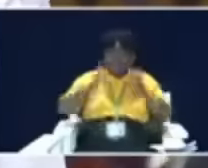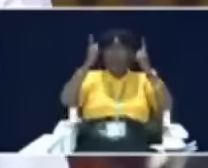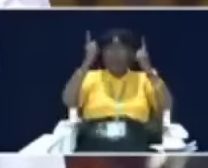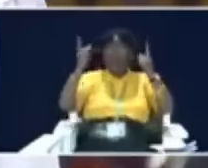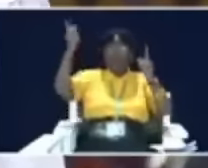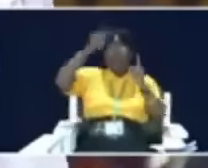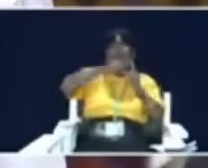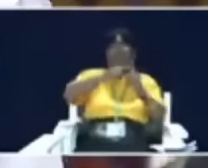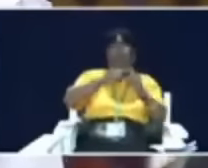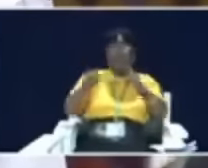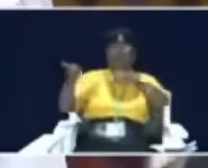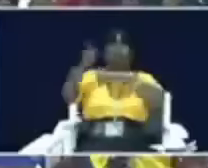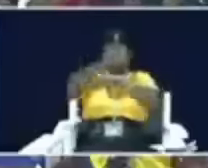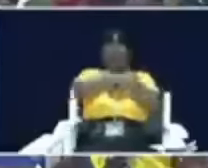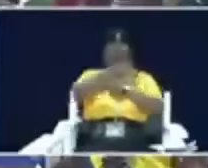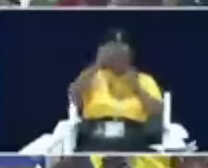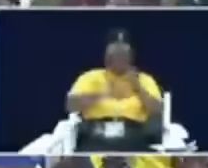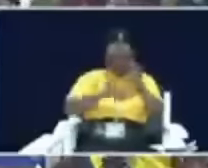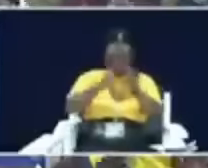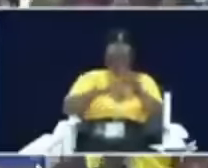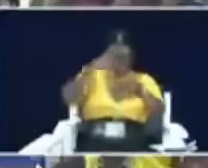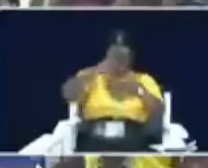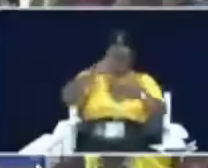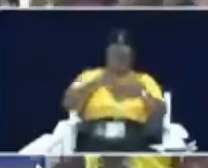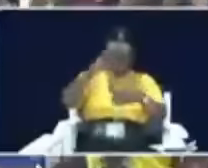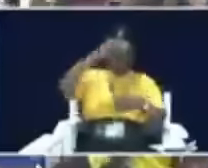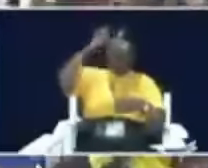Every wall must come down today.